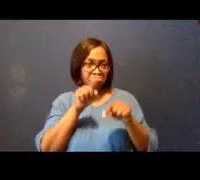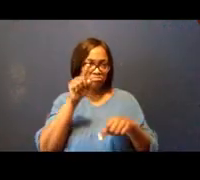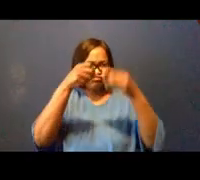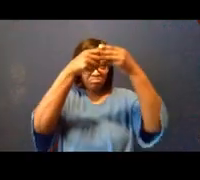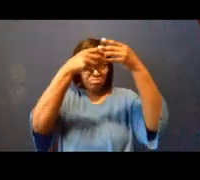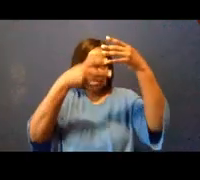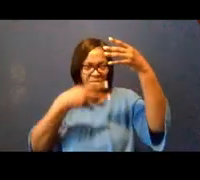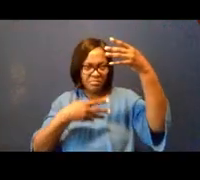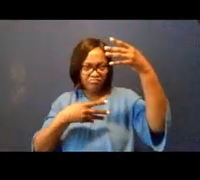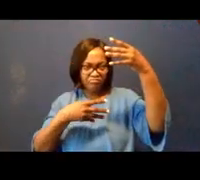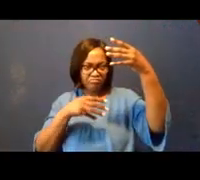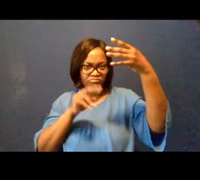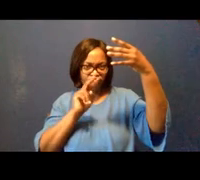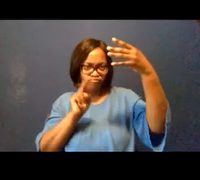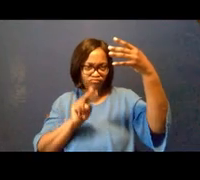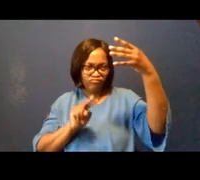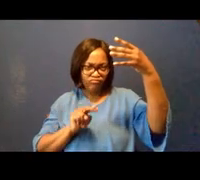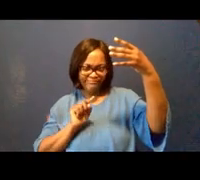an